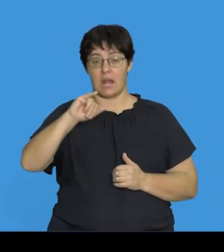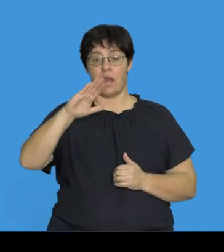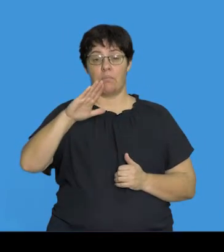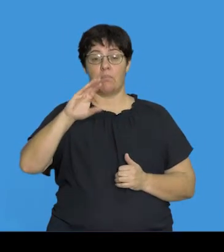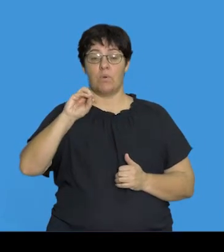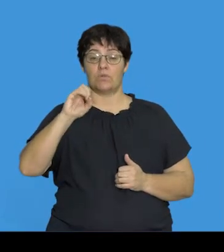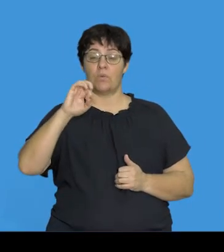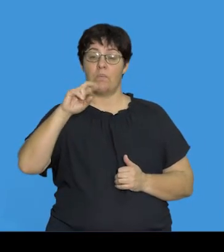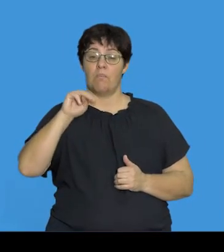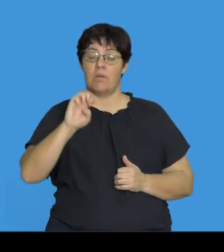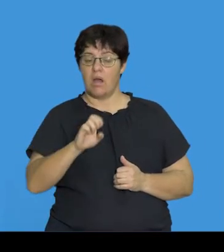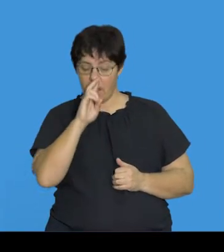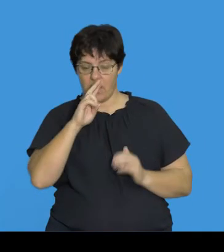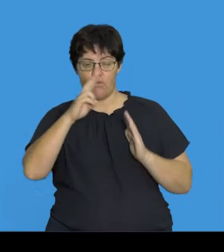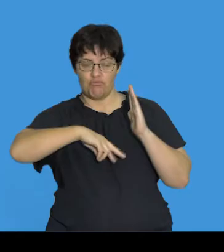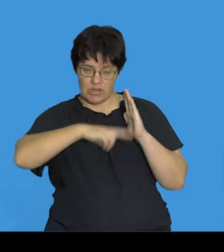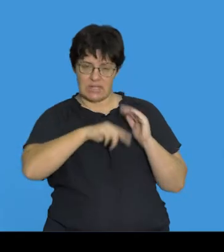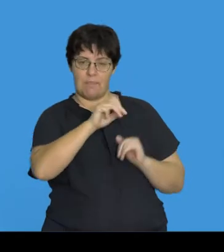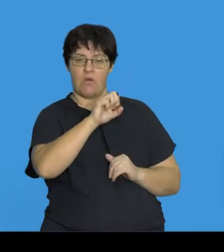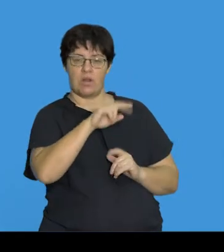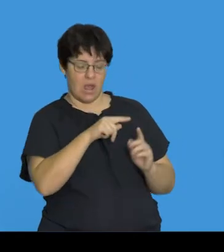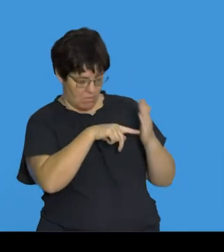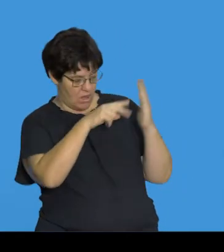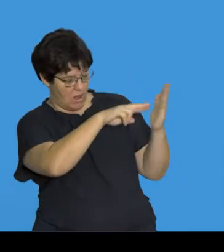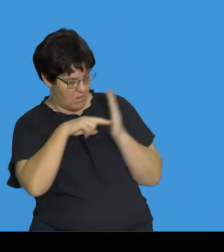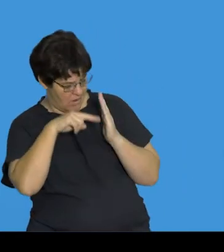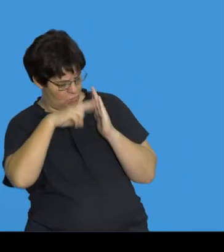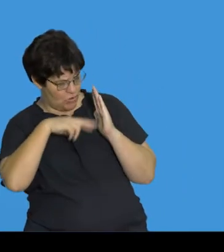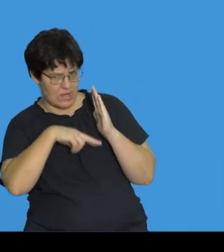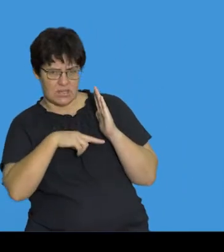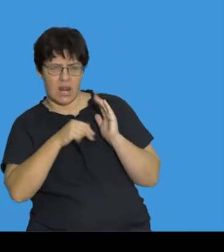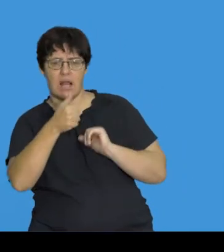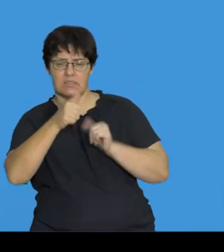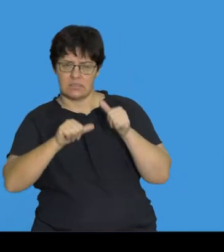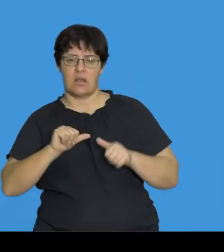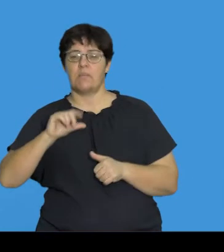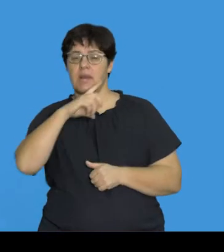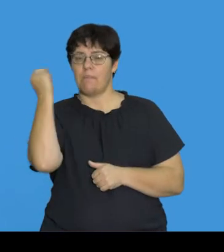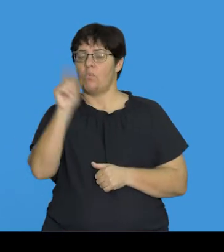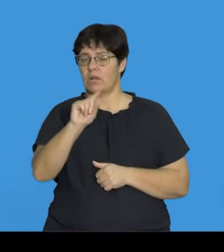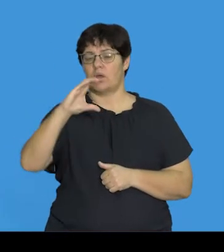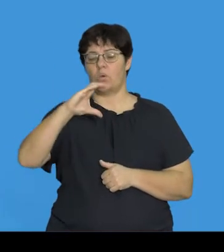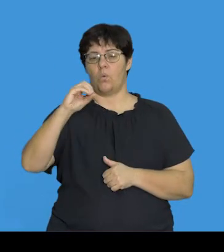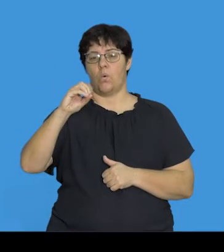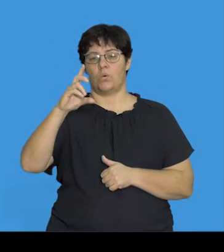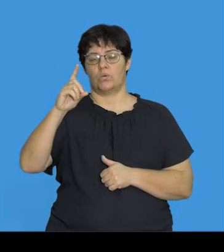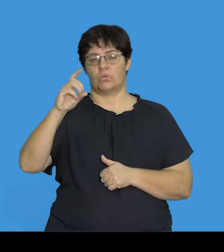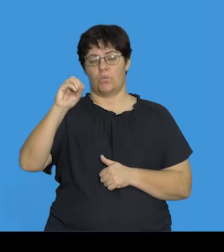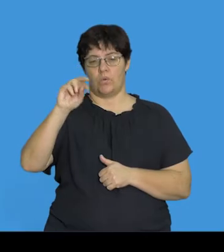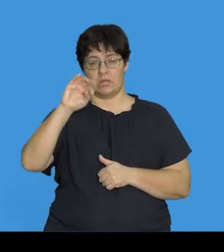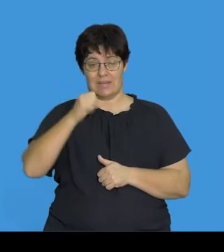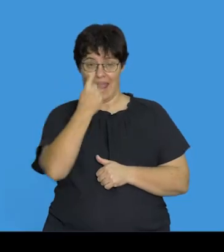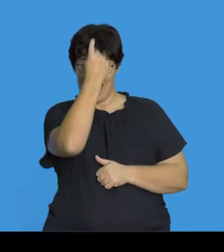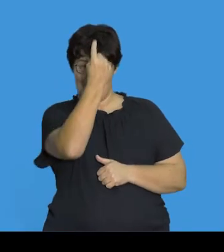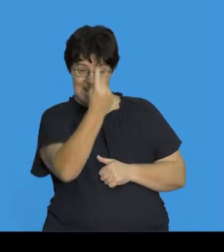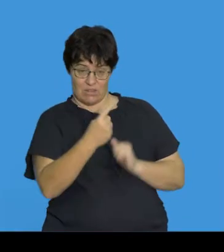The ribosome is going to read the mRNA and read it in specific sequences called codons. And as